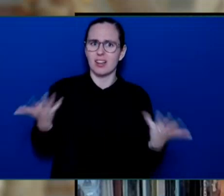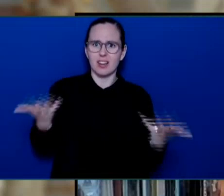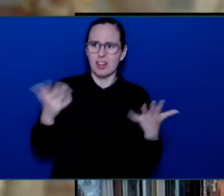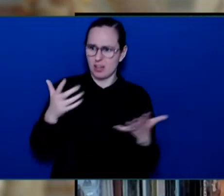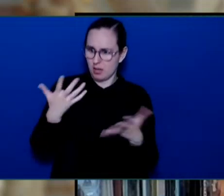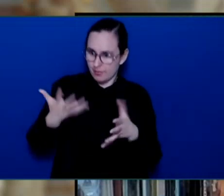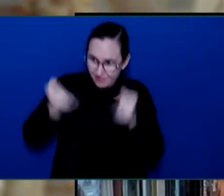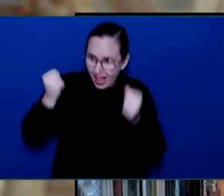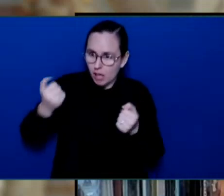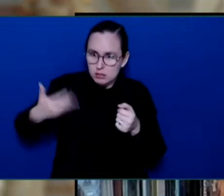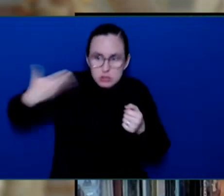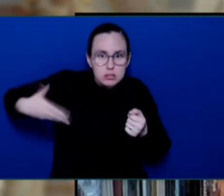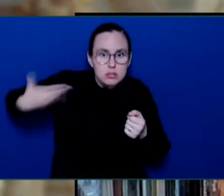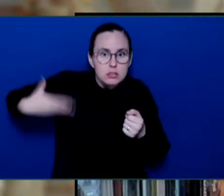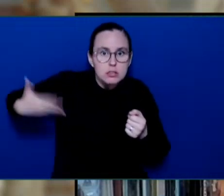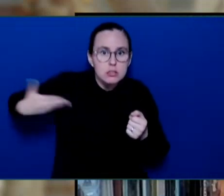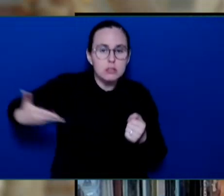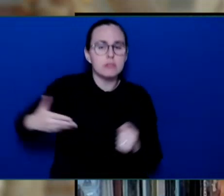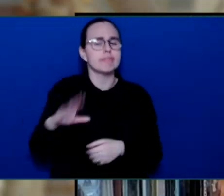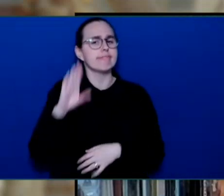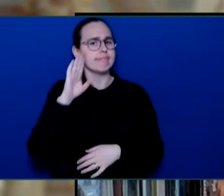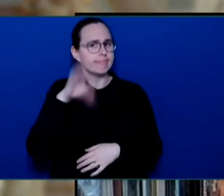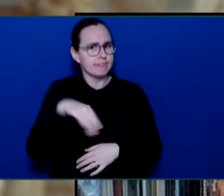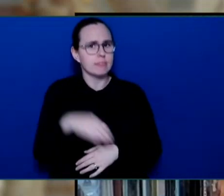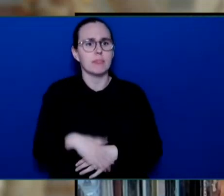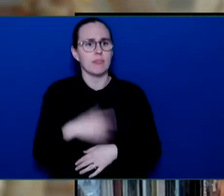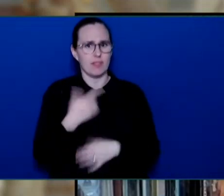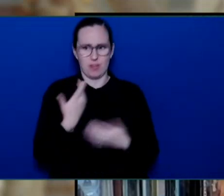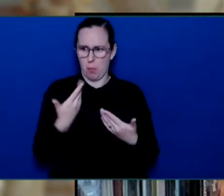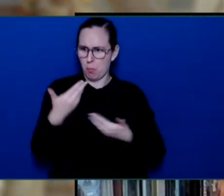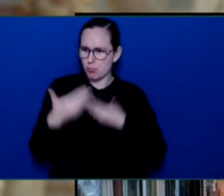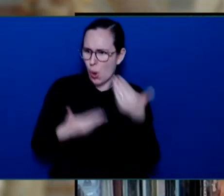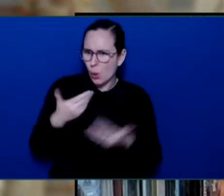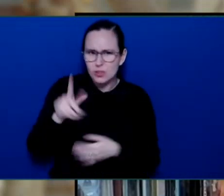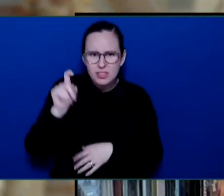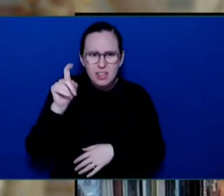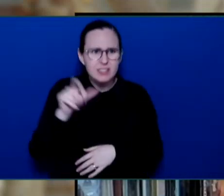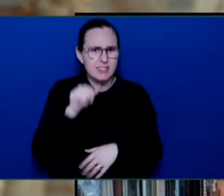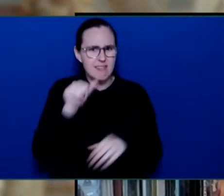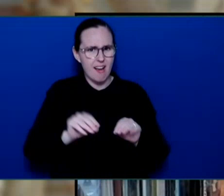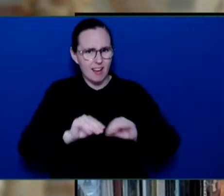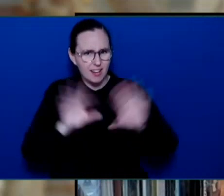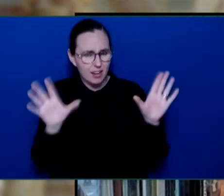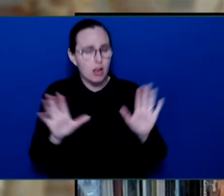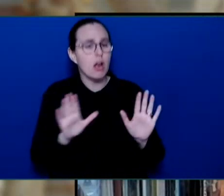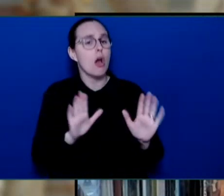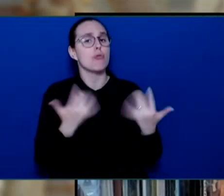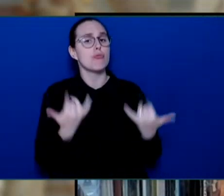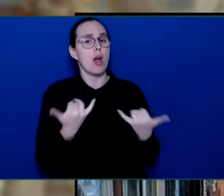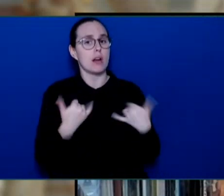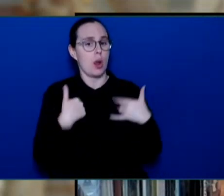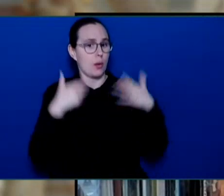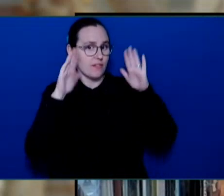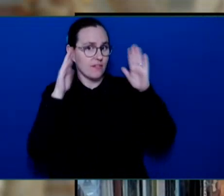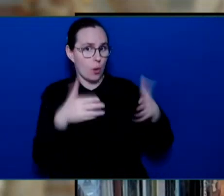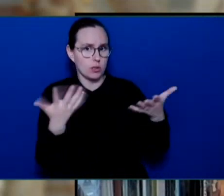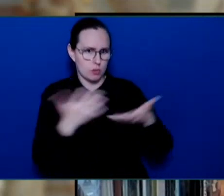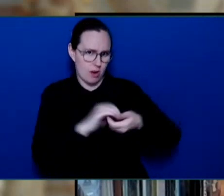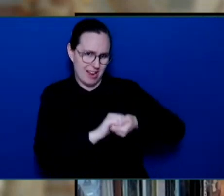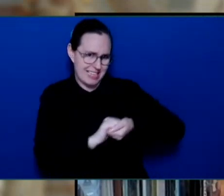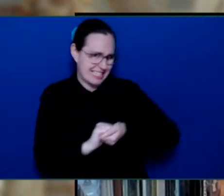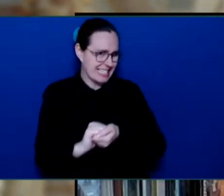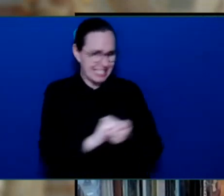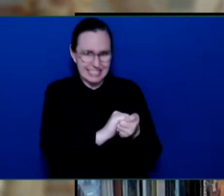process. Our focus right now needs to be on working together to drive forward the recovery and rebuilding work.